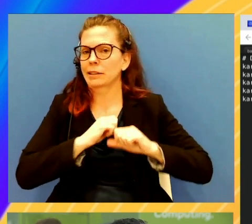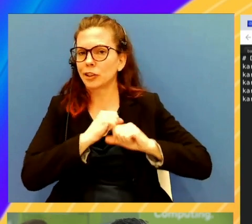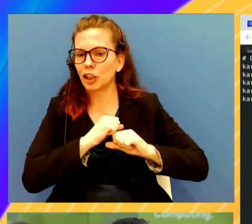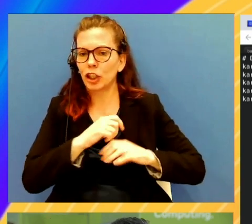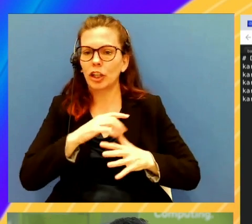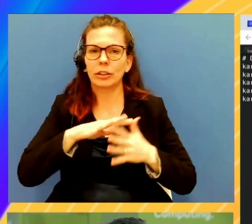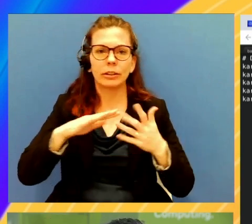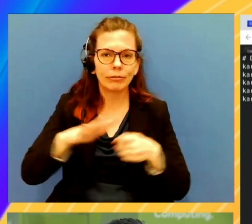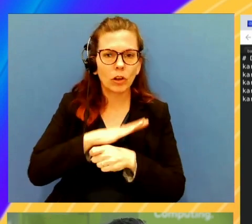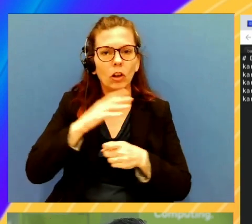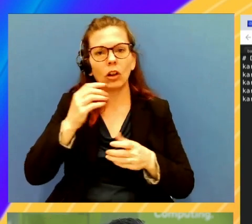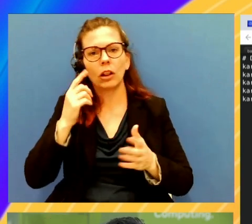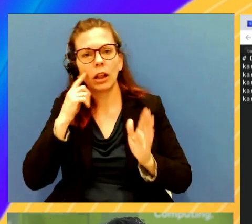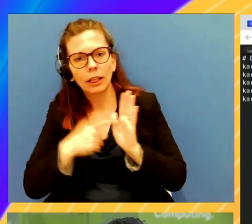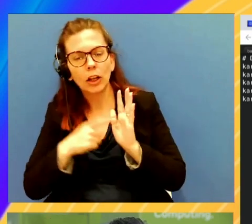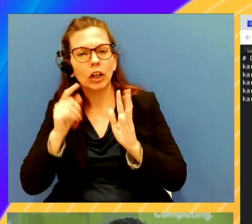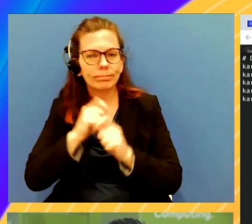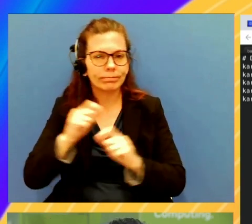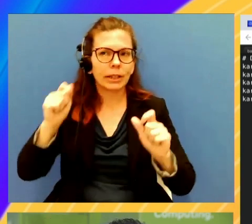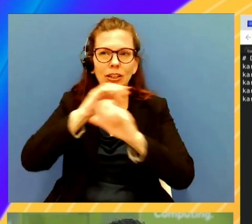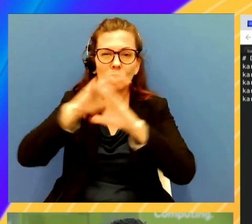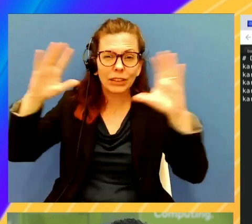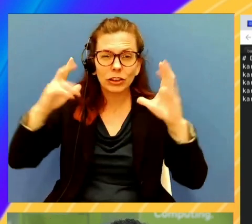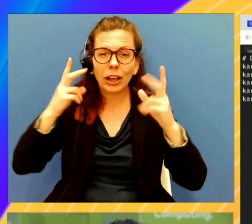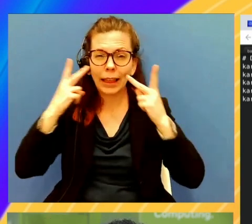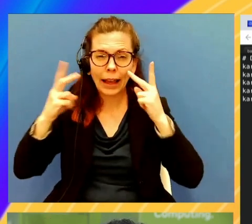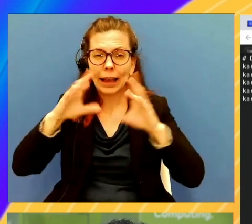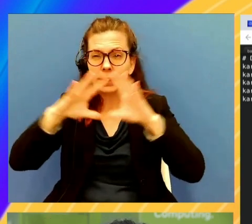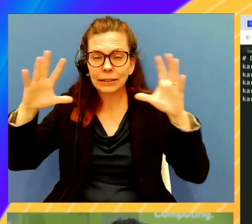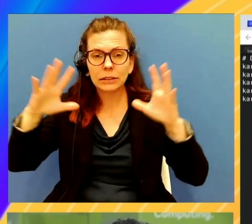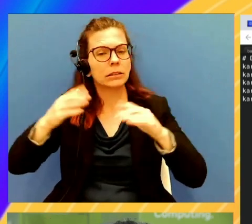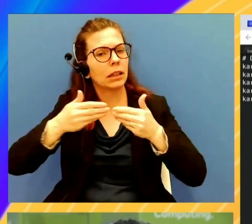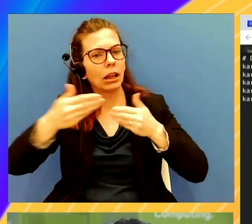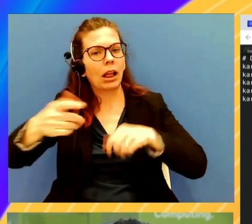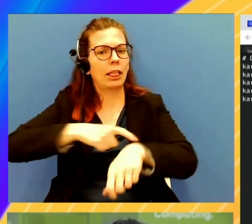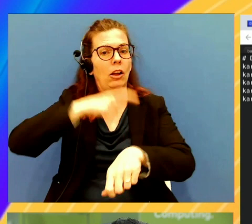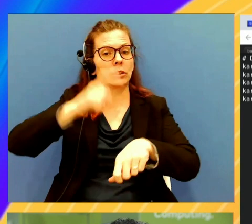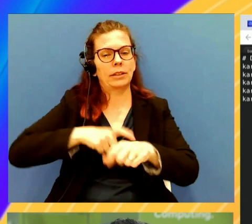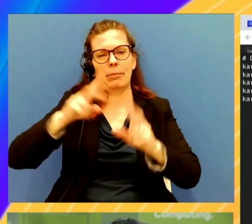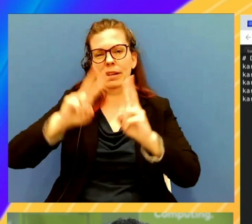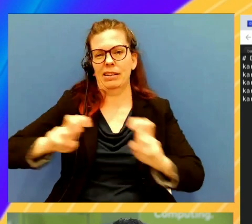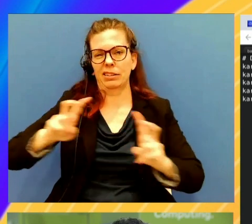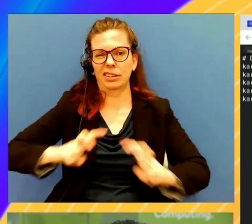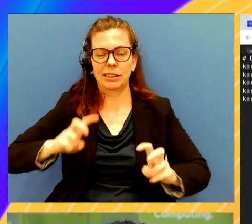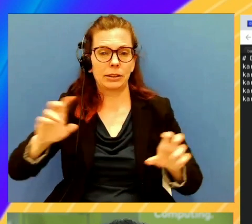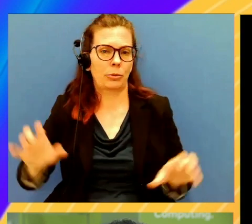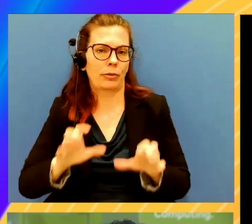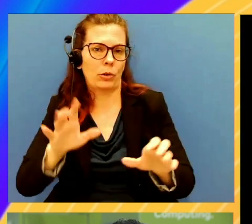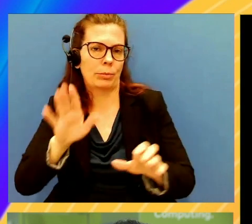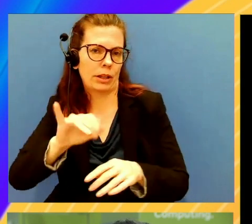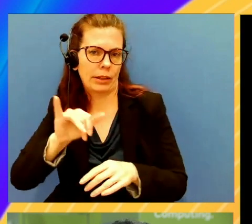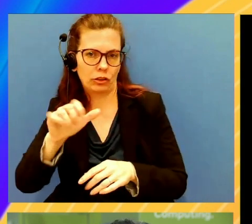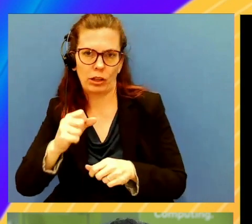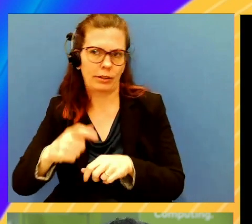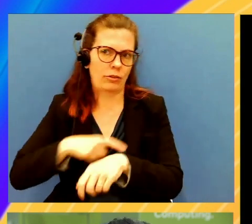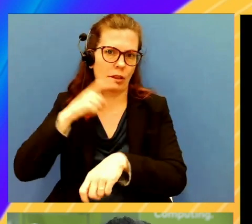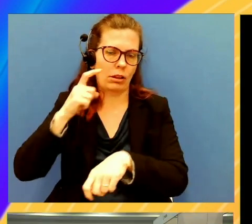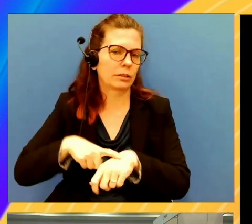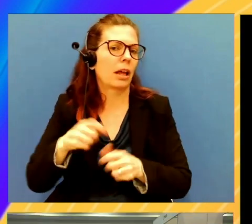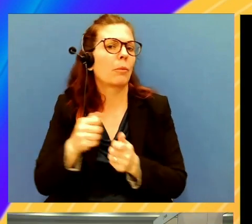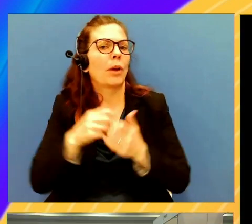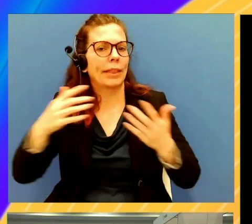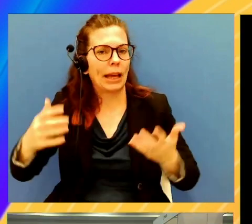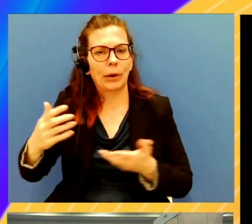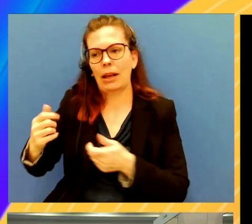and alert and visualize and do long-term analysis of their performance of the jobs over a period of time very easily without having to provision any